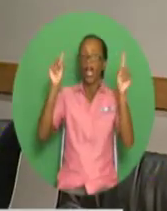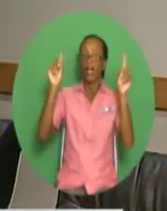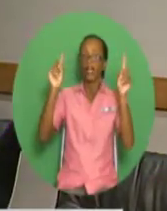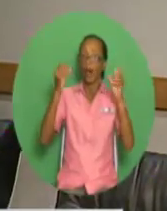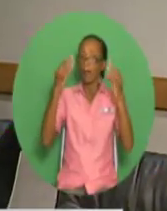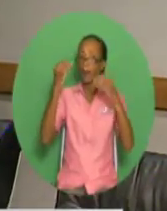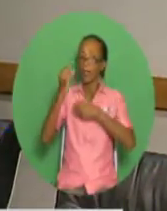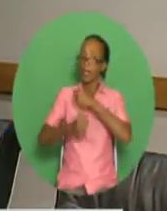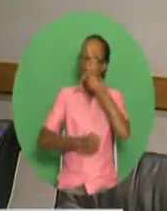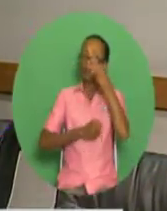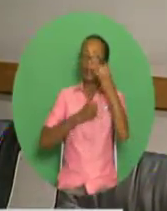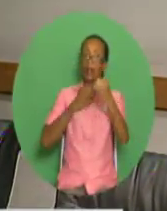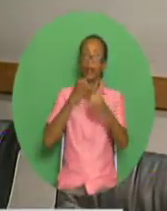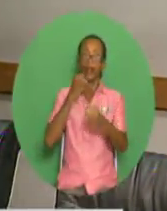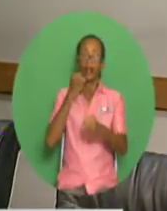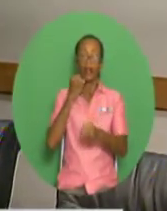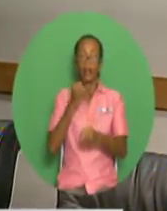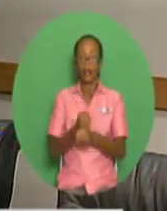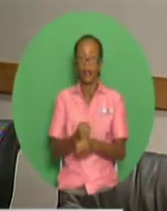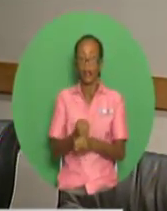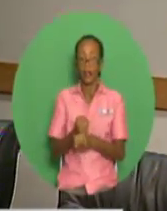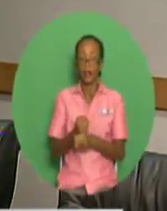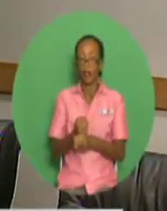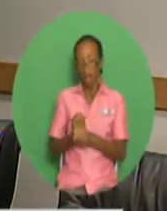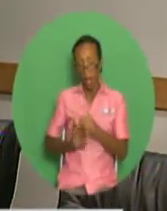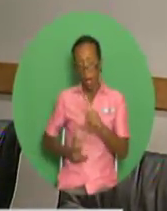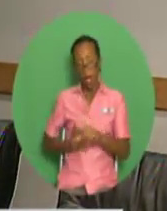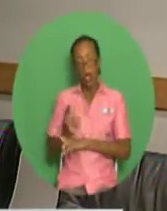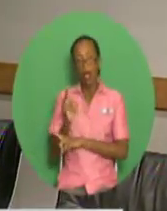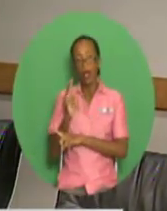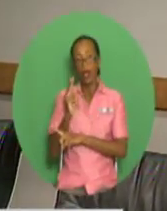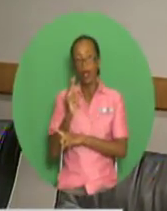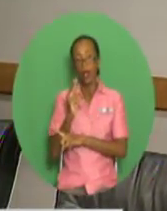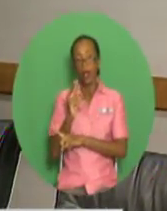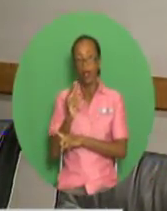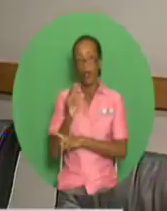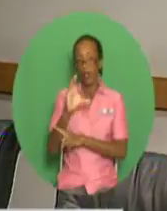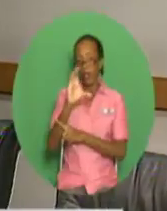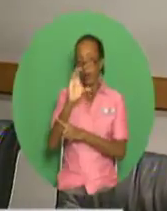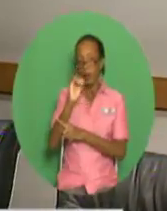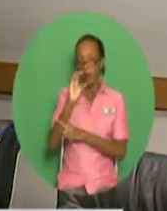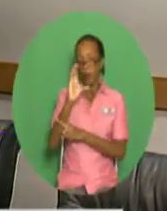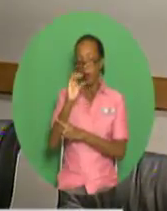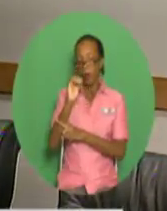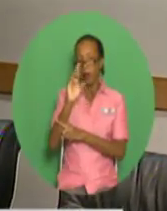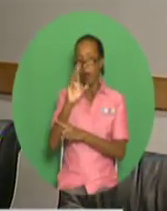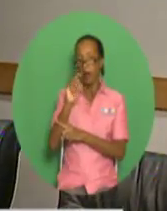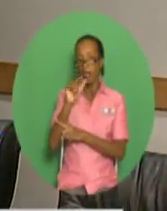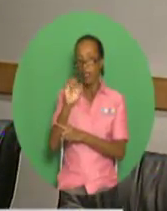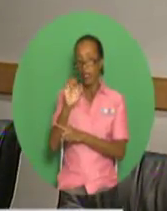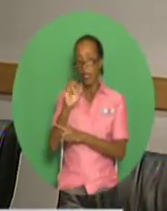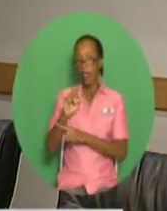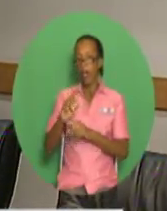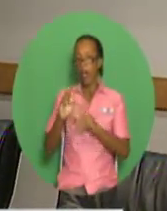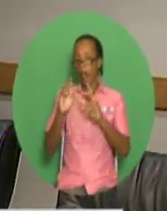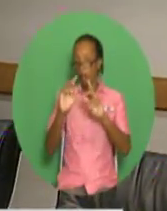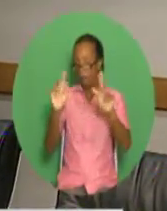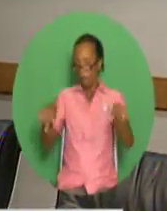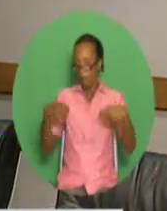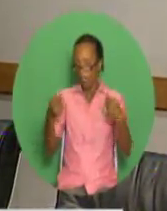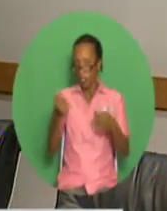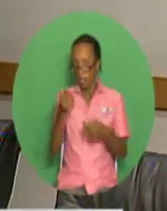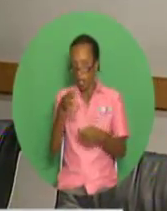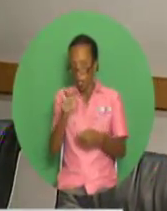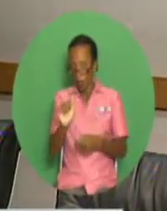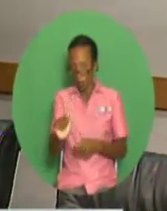many years, we're going to have a ribbon cutting, because I know he's completed the Cookreed Fishing Bay. He completed the dock that is there now,